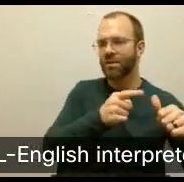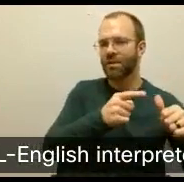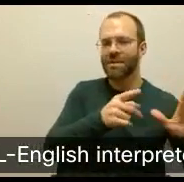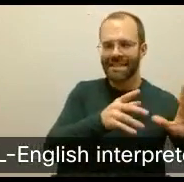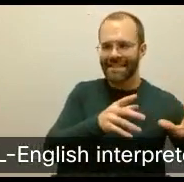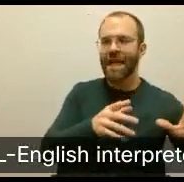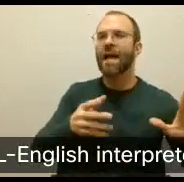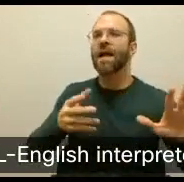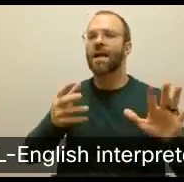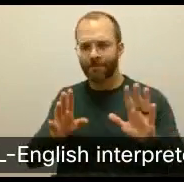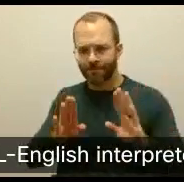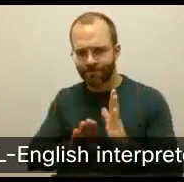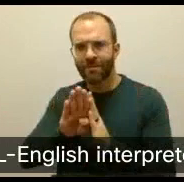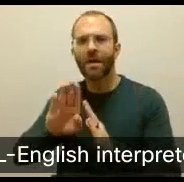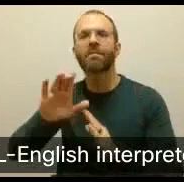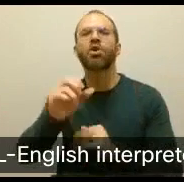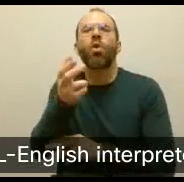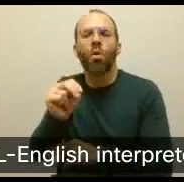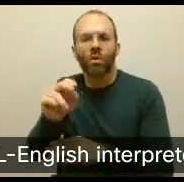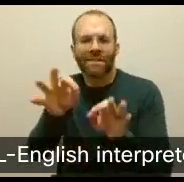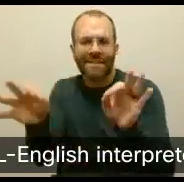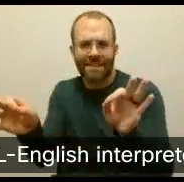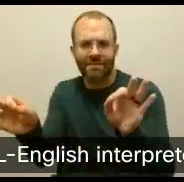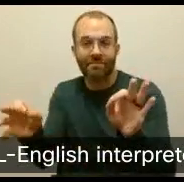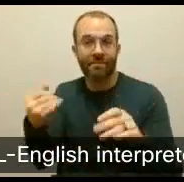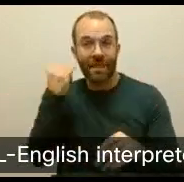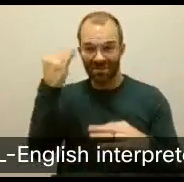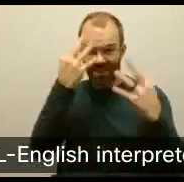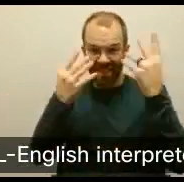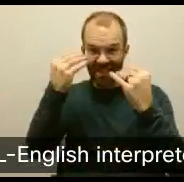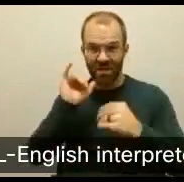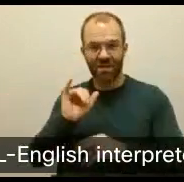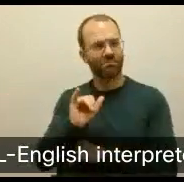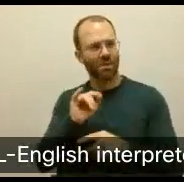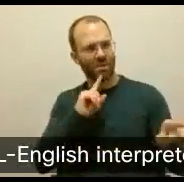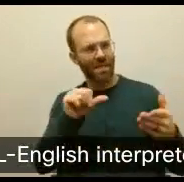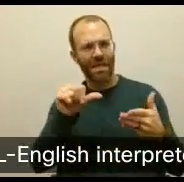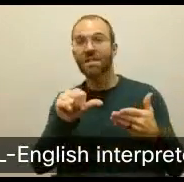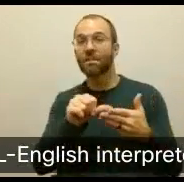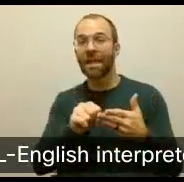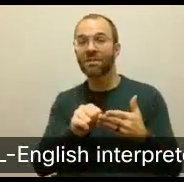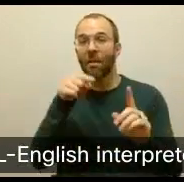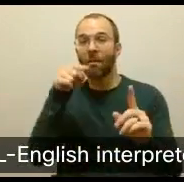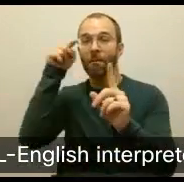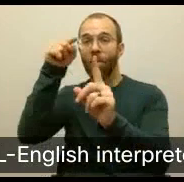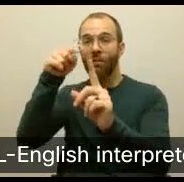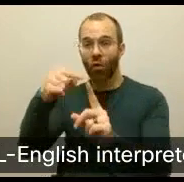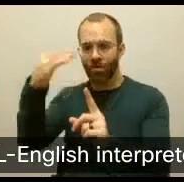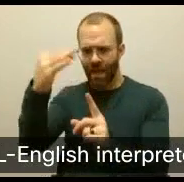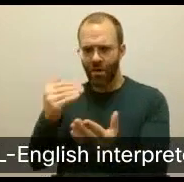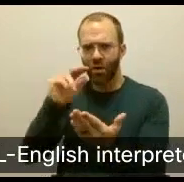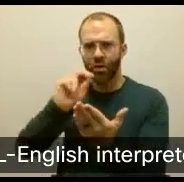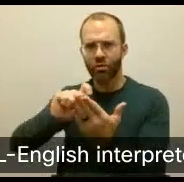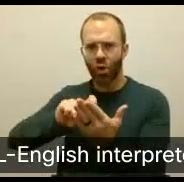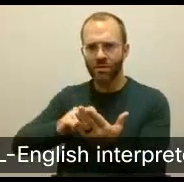able to create your own sentences. Because if you think about it, you're looking at a page of point form notes, you are now forced to create